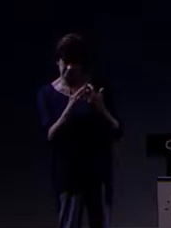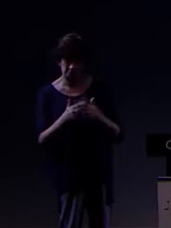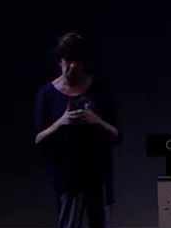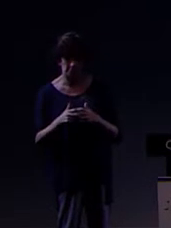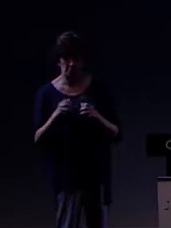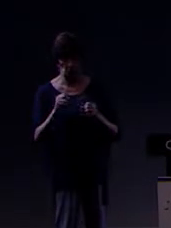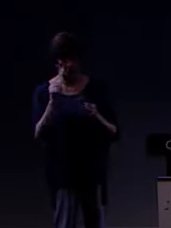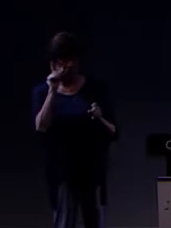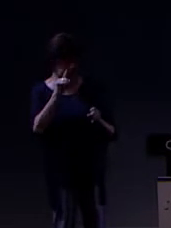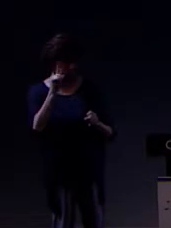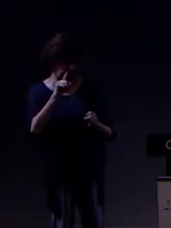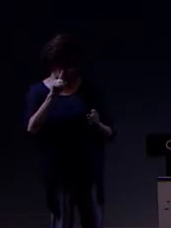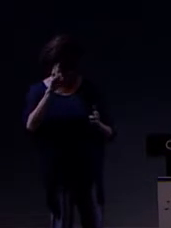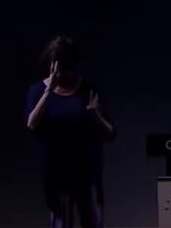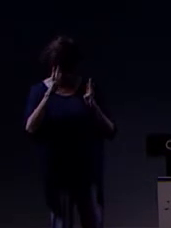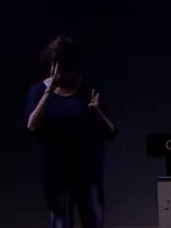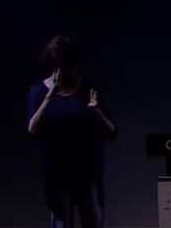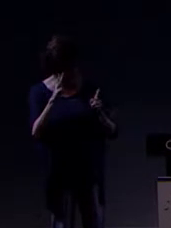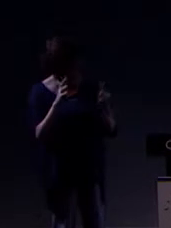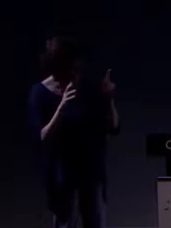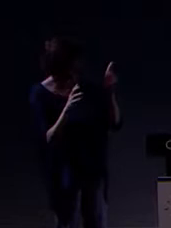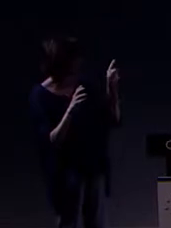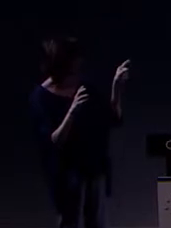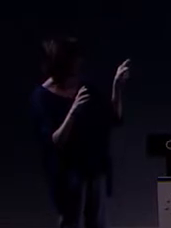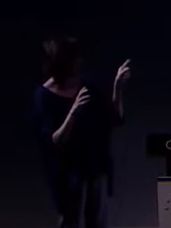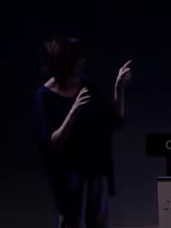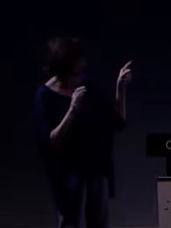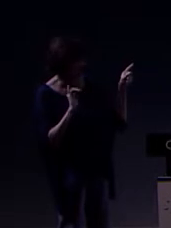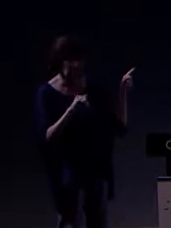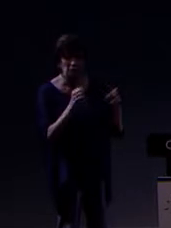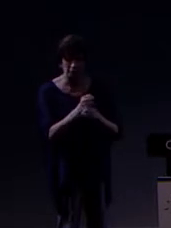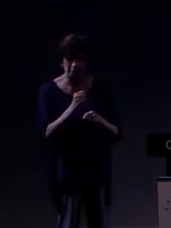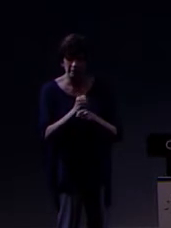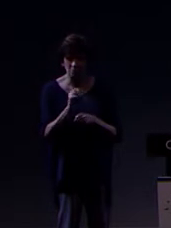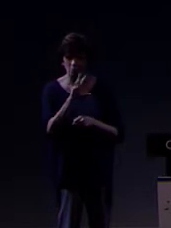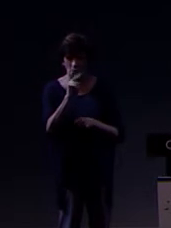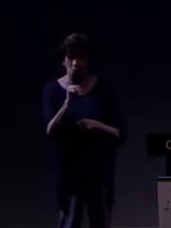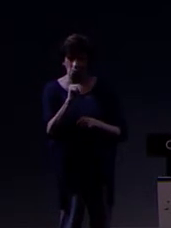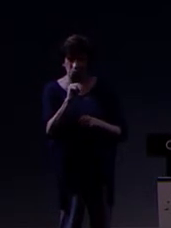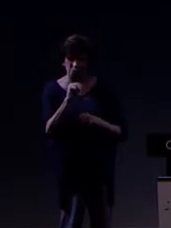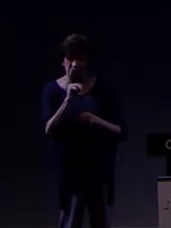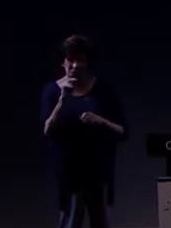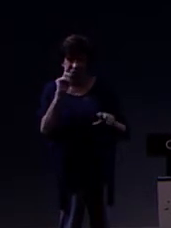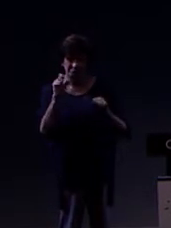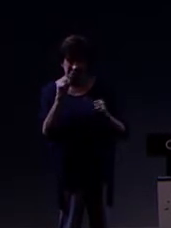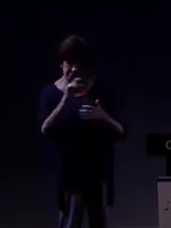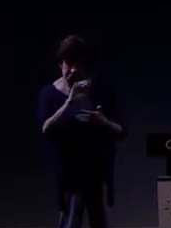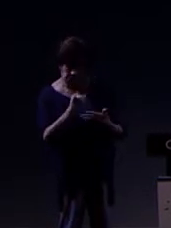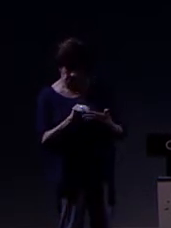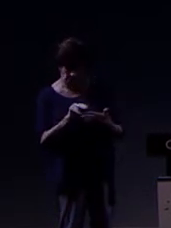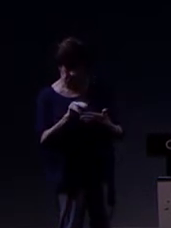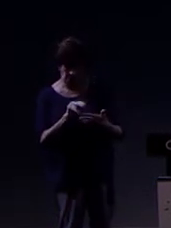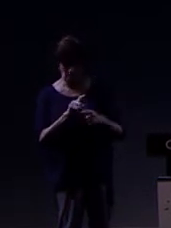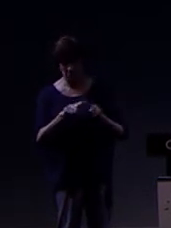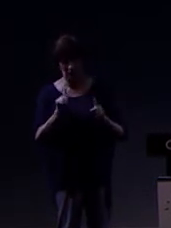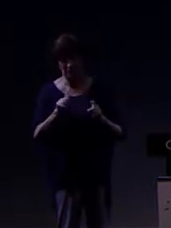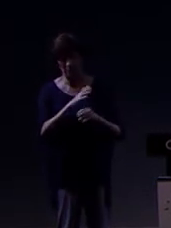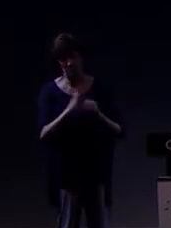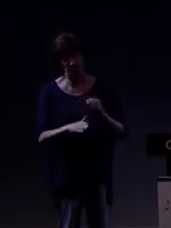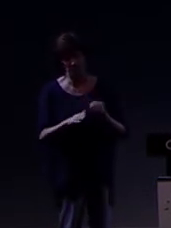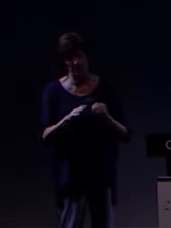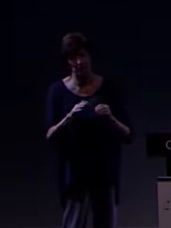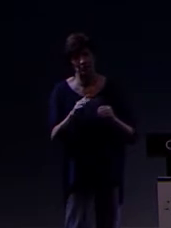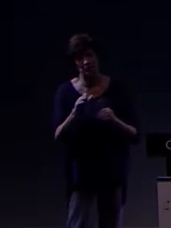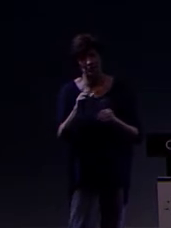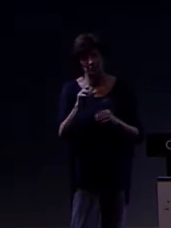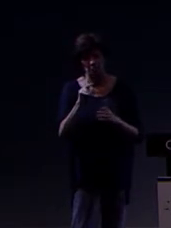these simulations, I realized that they created stunning imagery in and of their own right. And I got really obsessed with that for a while. But I had to finish the project, so we